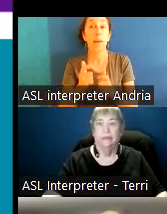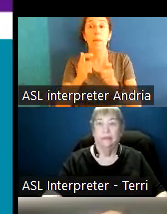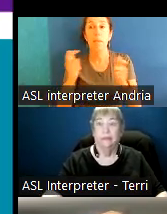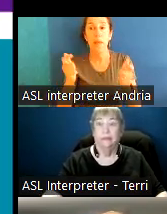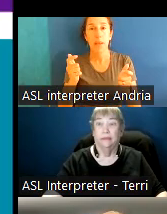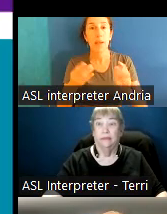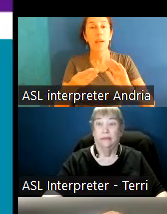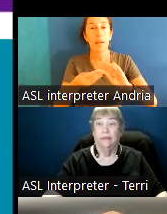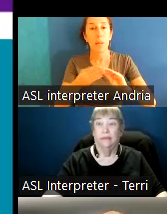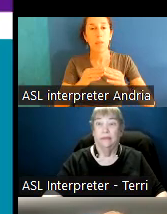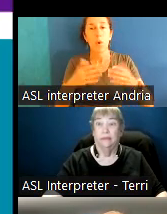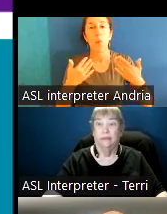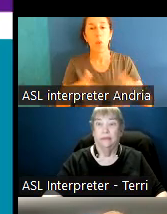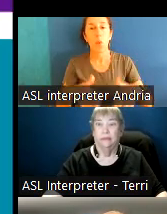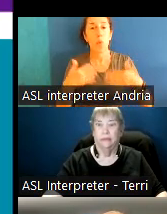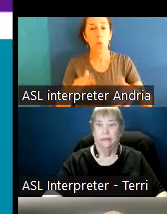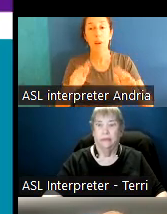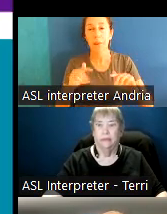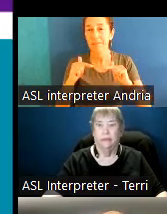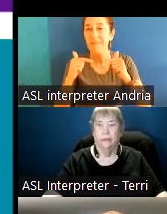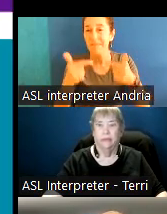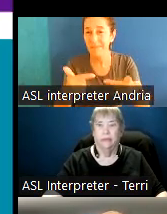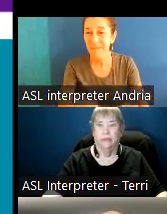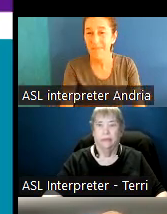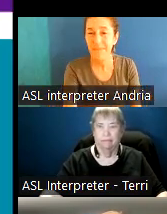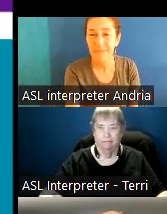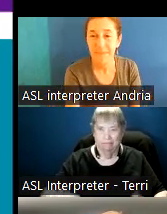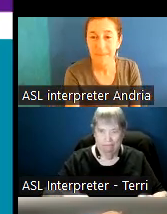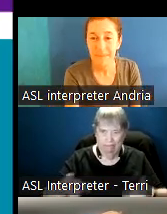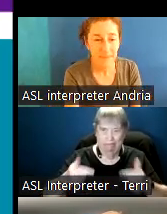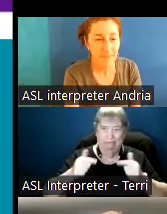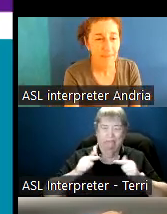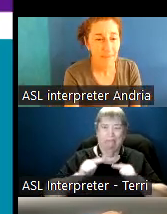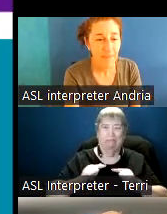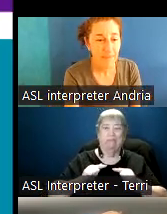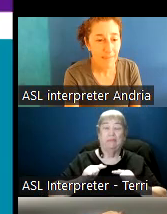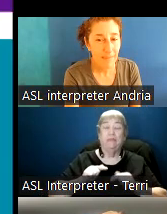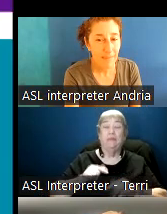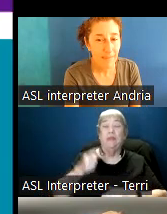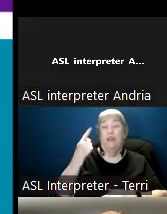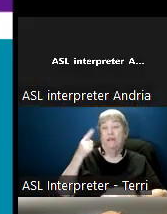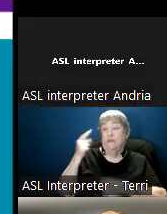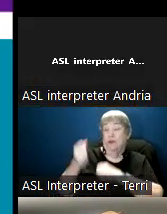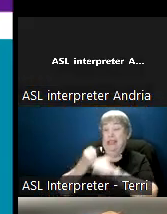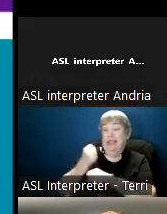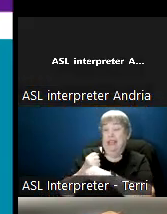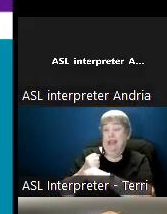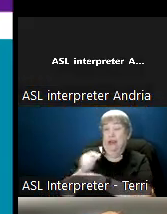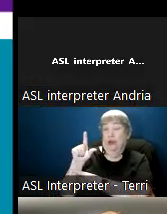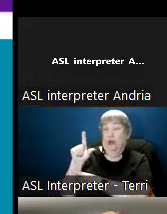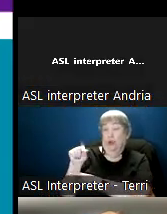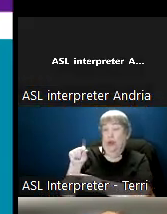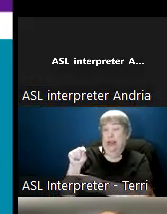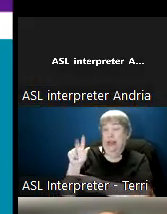a huge, huge number. I don't have the statistics yet for 2023. They're a little behind